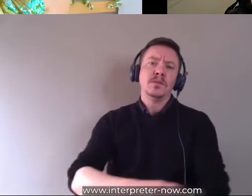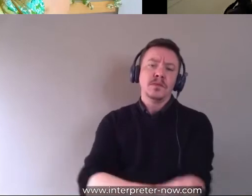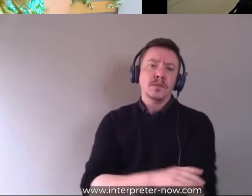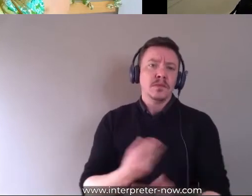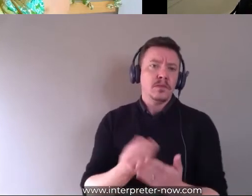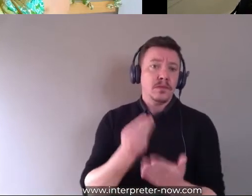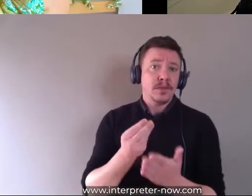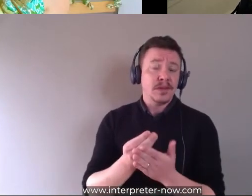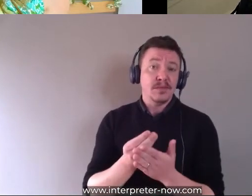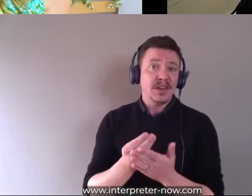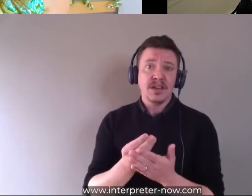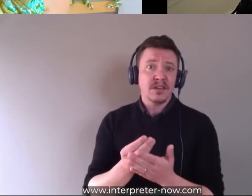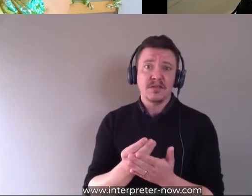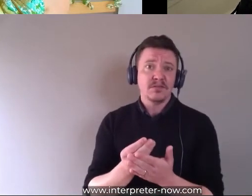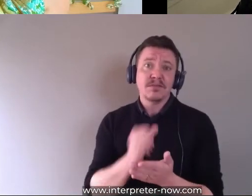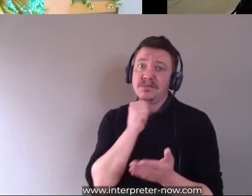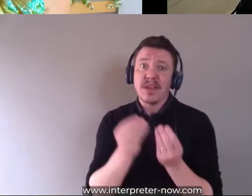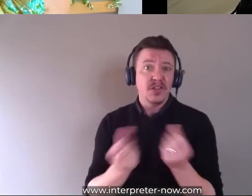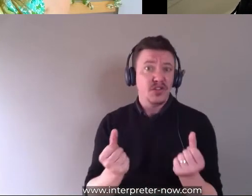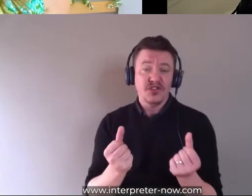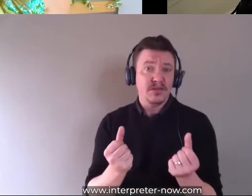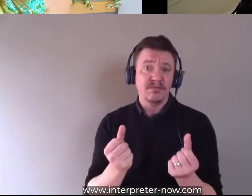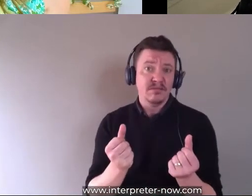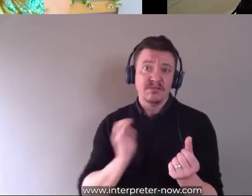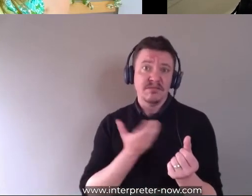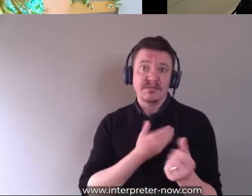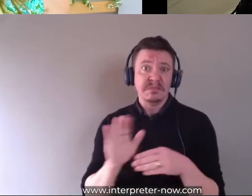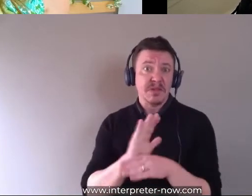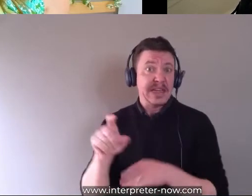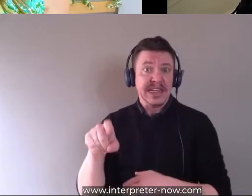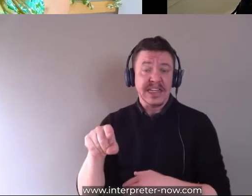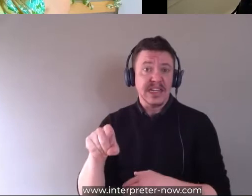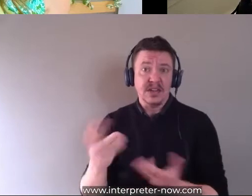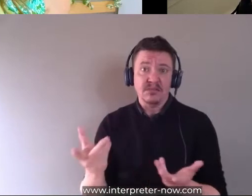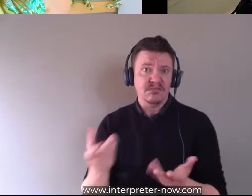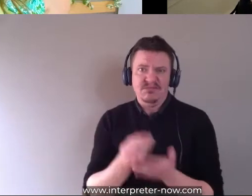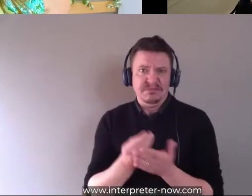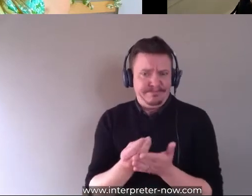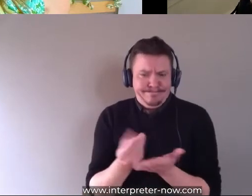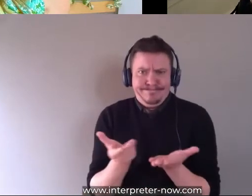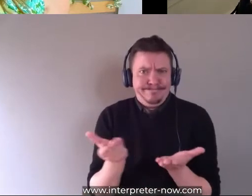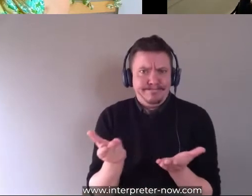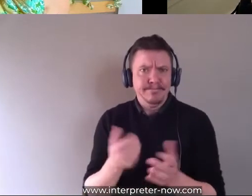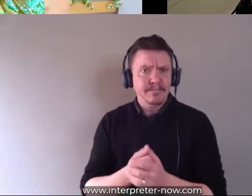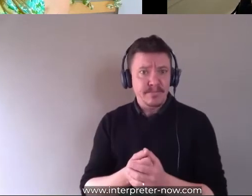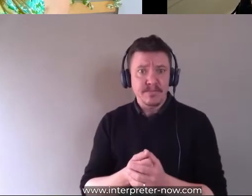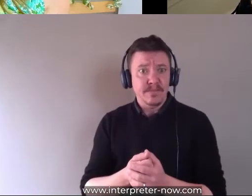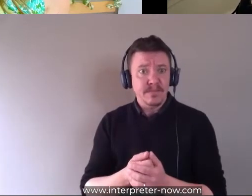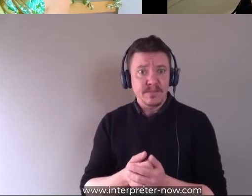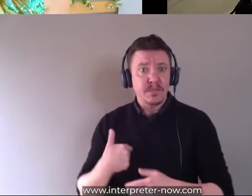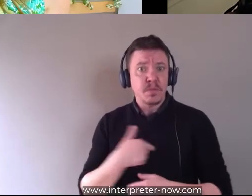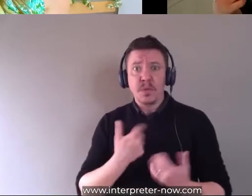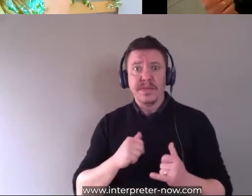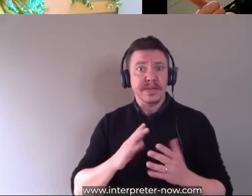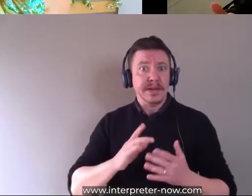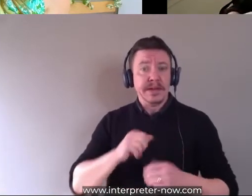is not necessarily the solution that our companies have needed over the last few years. You know, we are still in survival mode